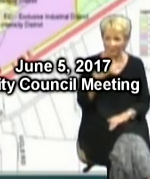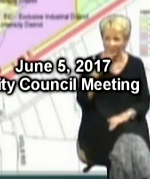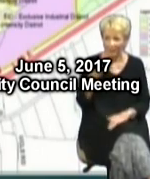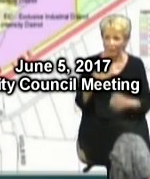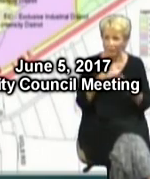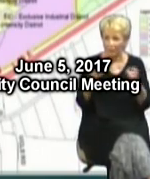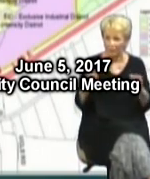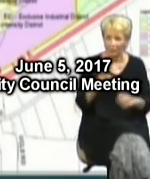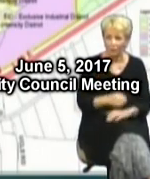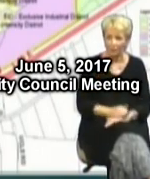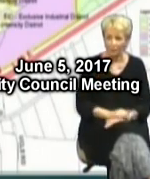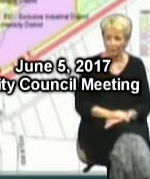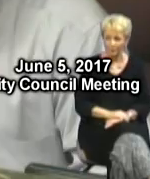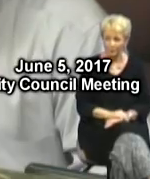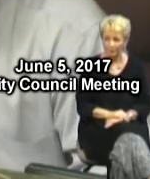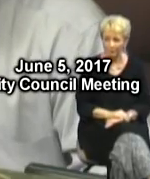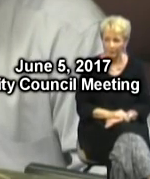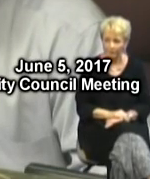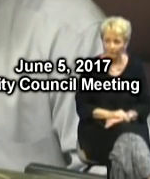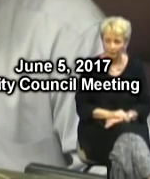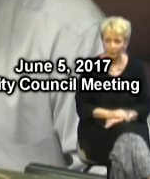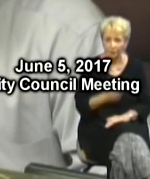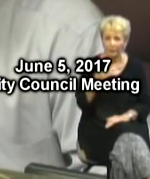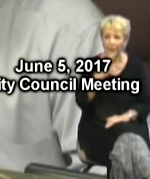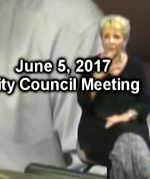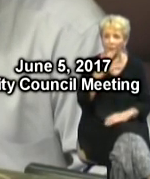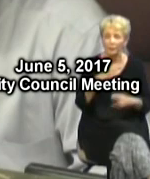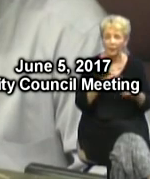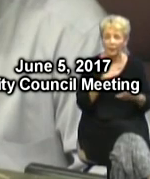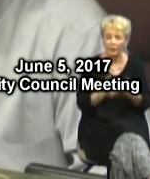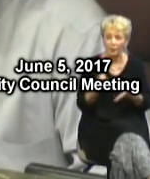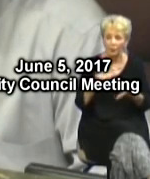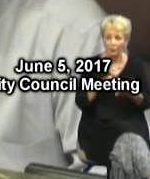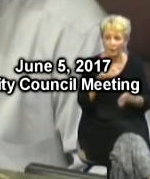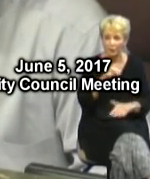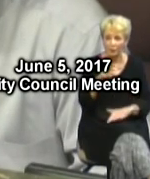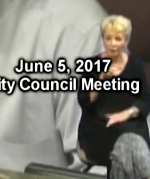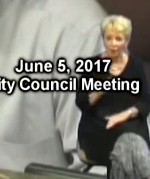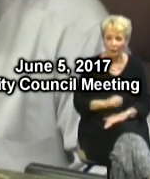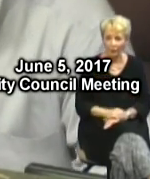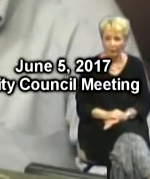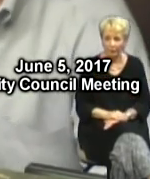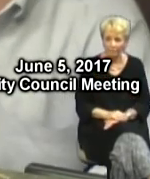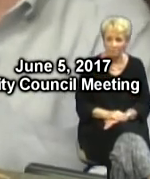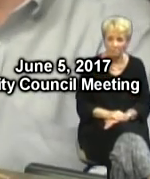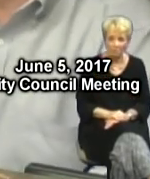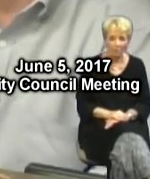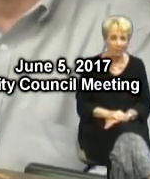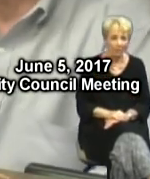so much. You're welcome. Thank you. Anyone else like to speak concerning this rezoning?